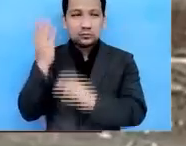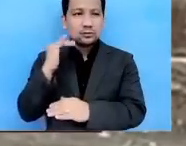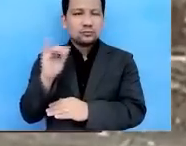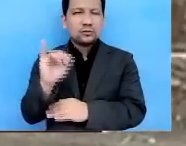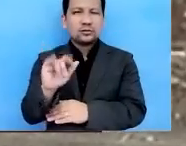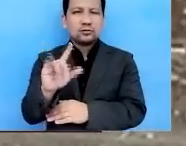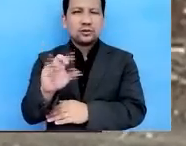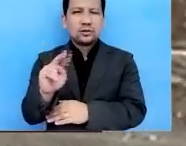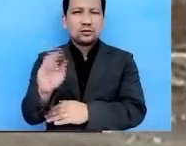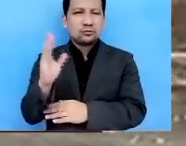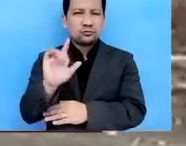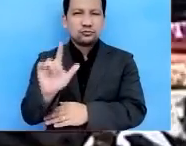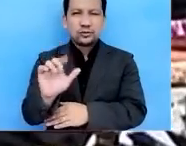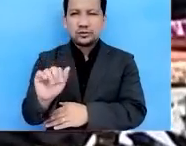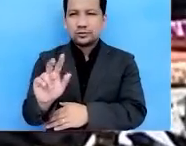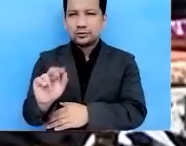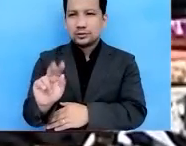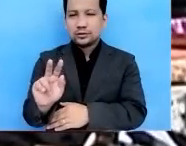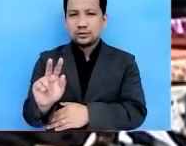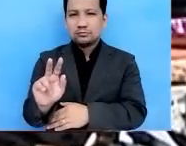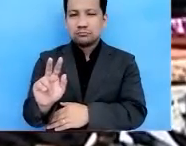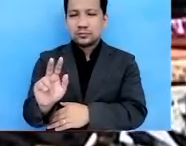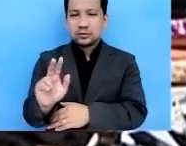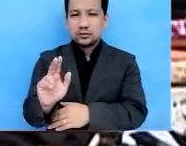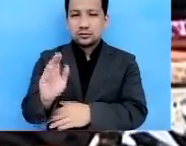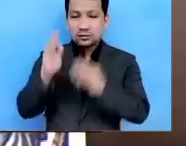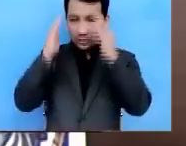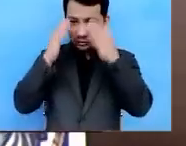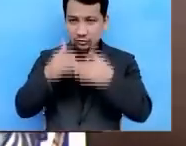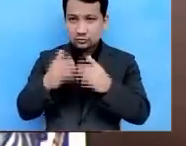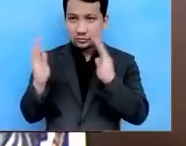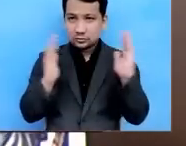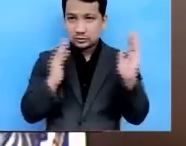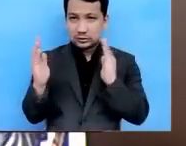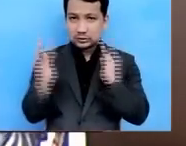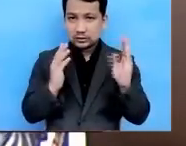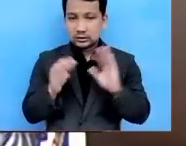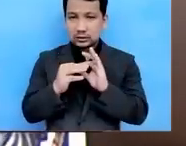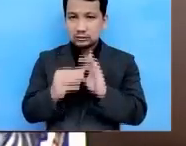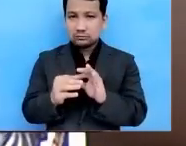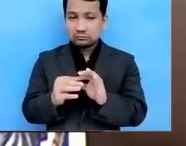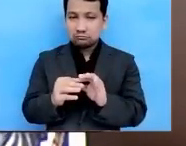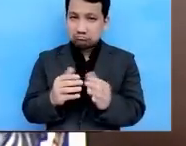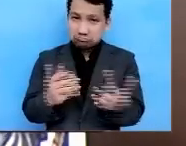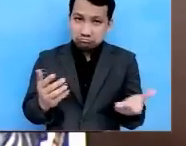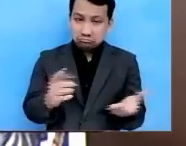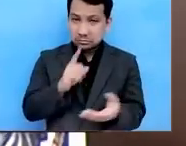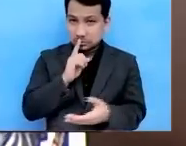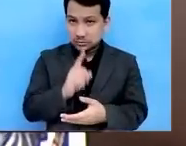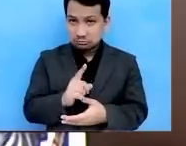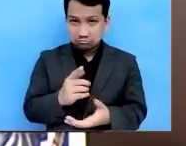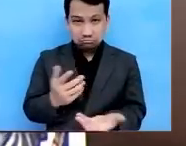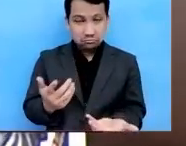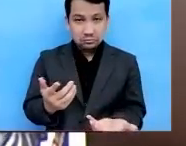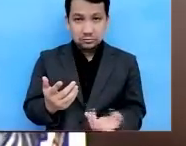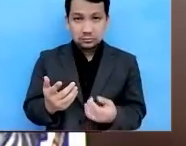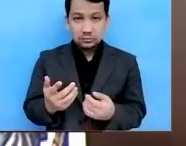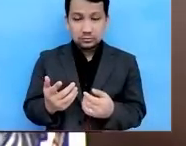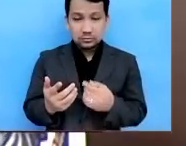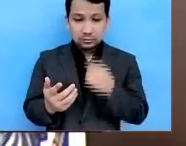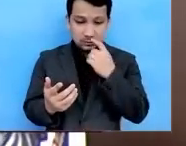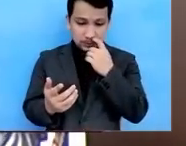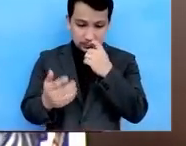2013? The claim that it's for disaster preparedness is untrue. It's actually